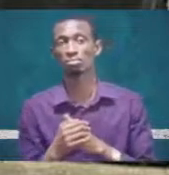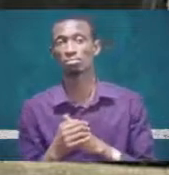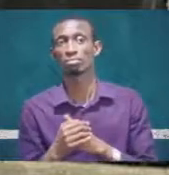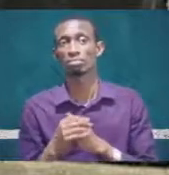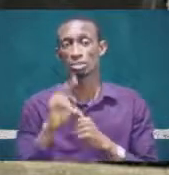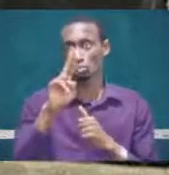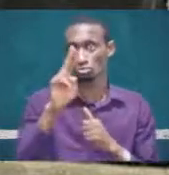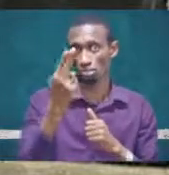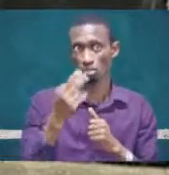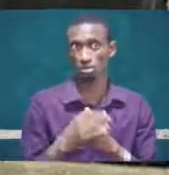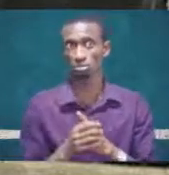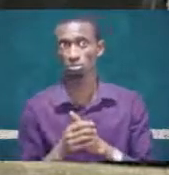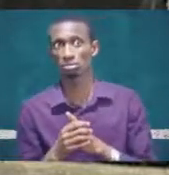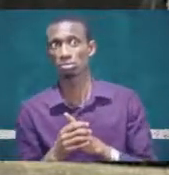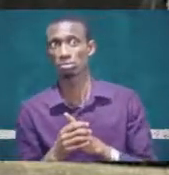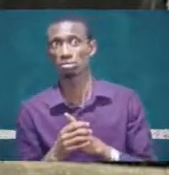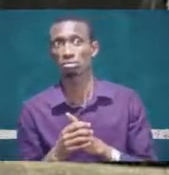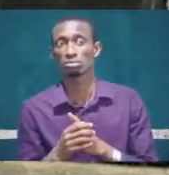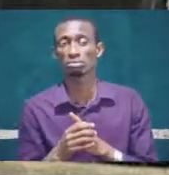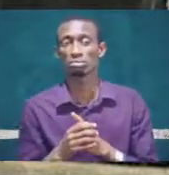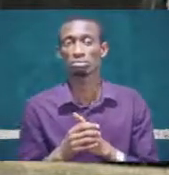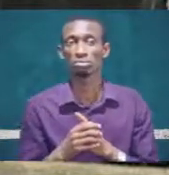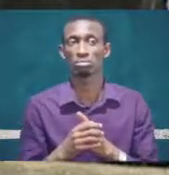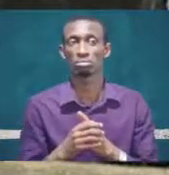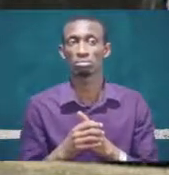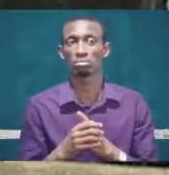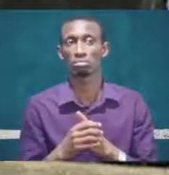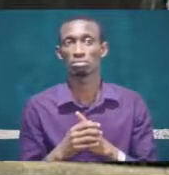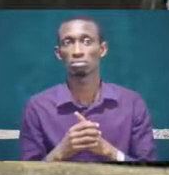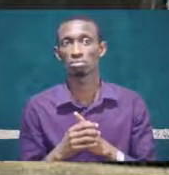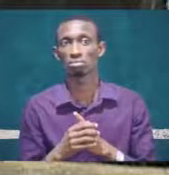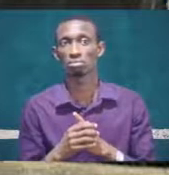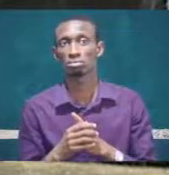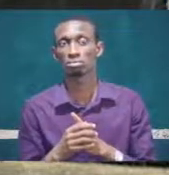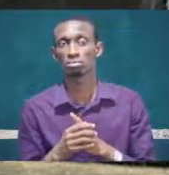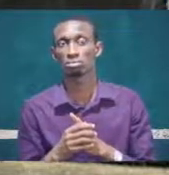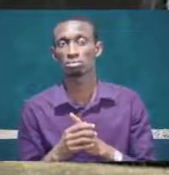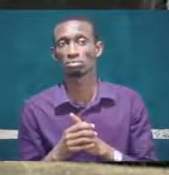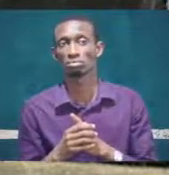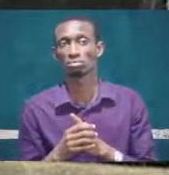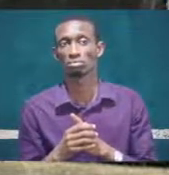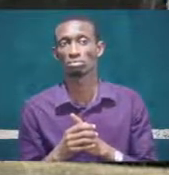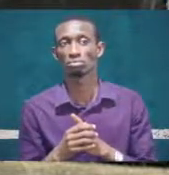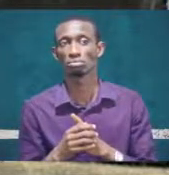U, second, and